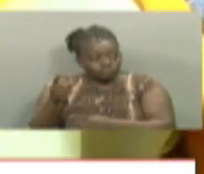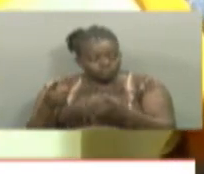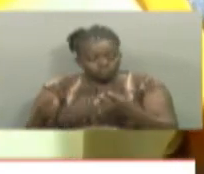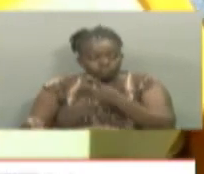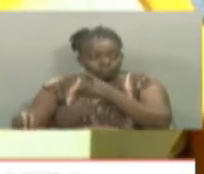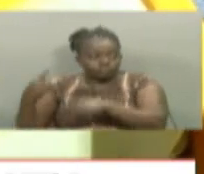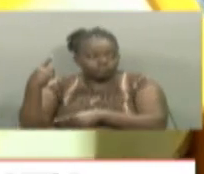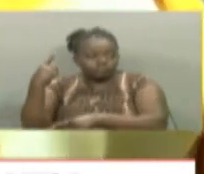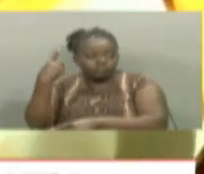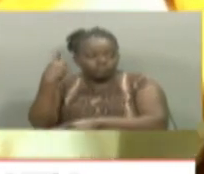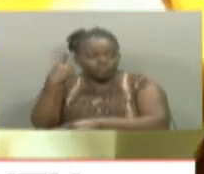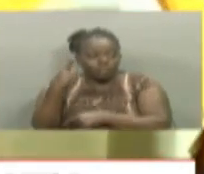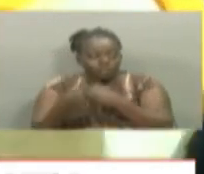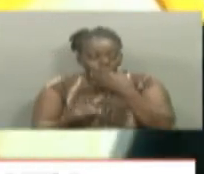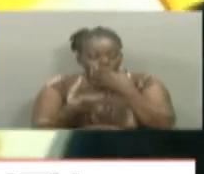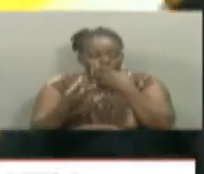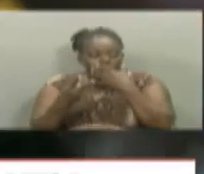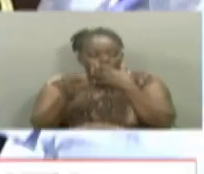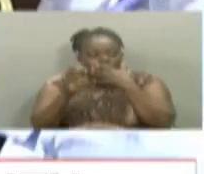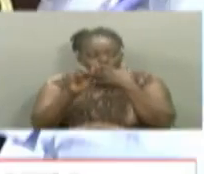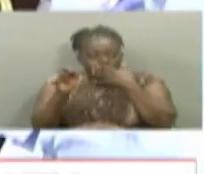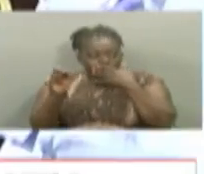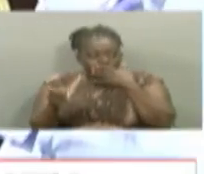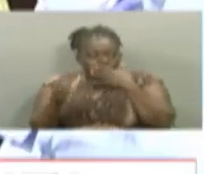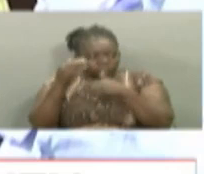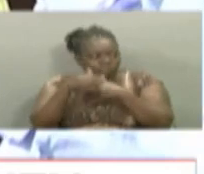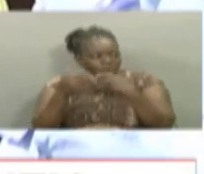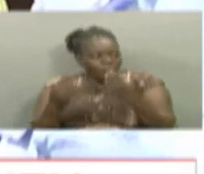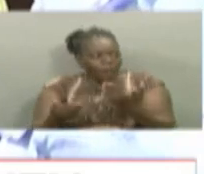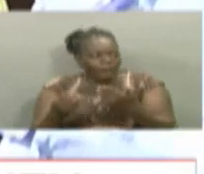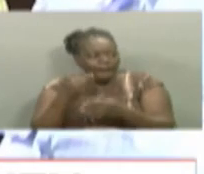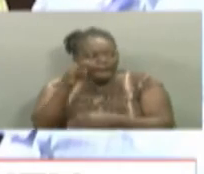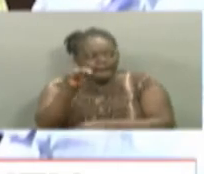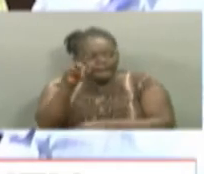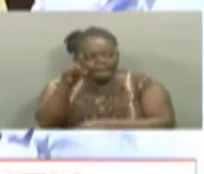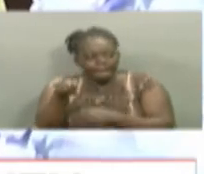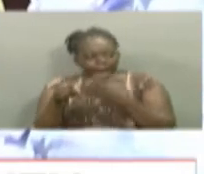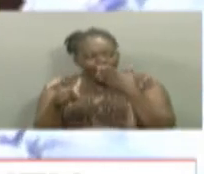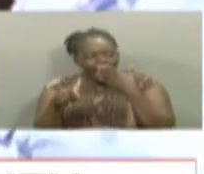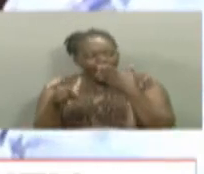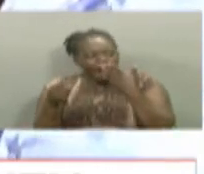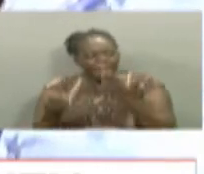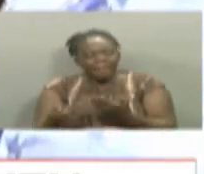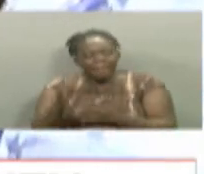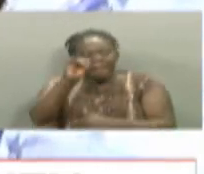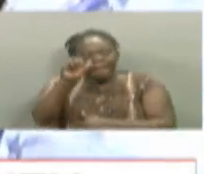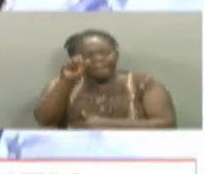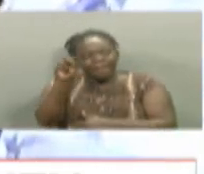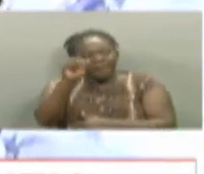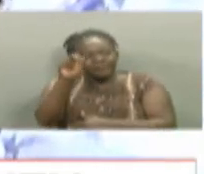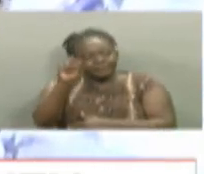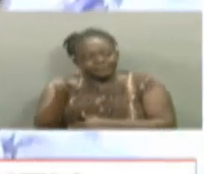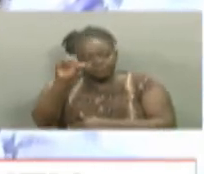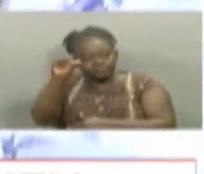awangulidde ku bululu omutwalo gumu 12,288 naddirwa eyakwatidde NUP bendera Mbaju Jackson